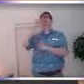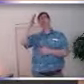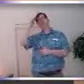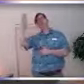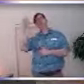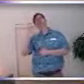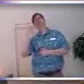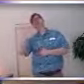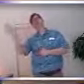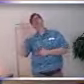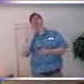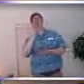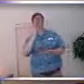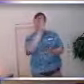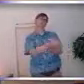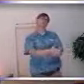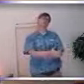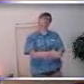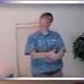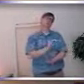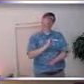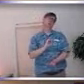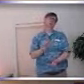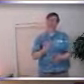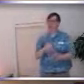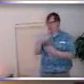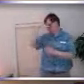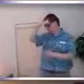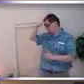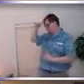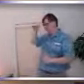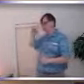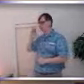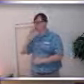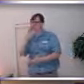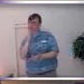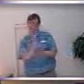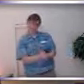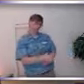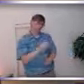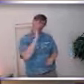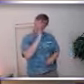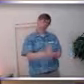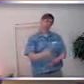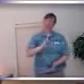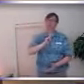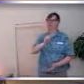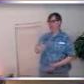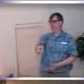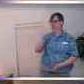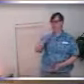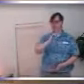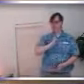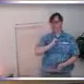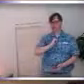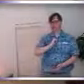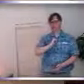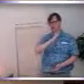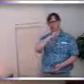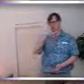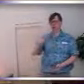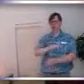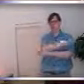that's the truth. I don't have to search for the truth. The truth is me and is all of us.